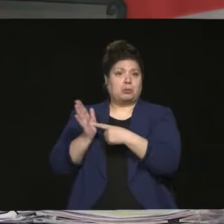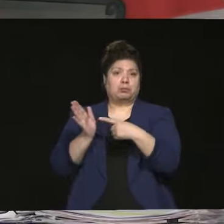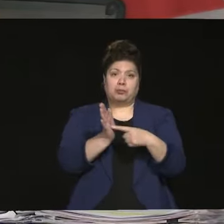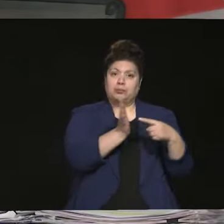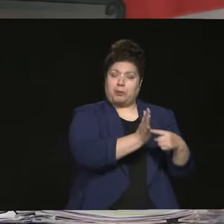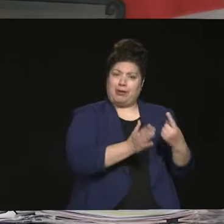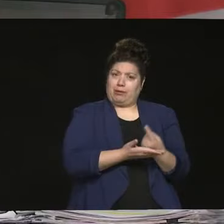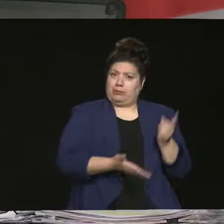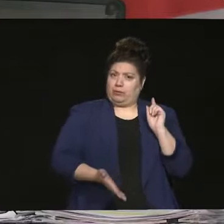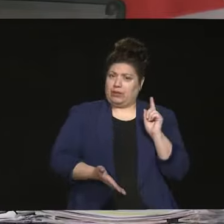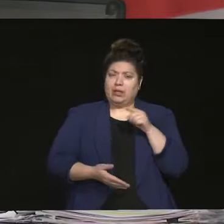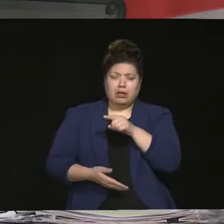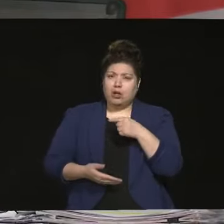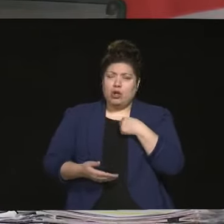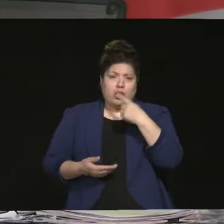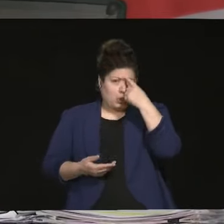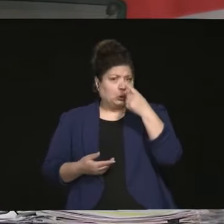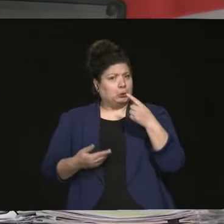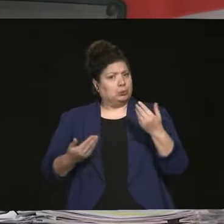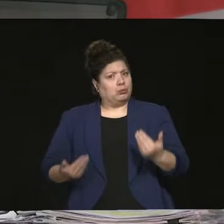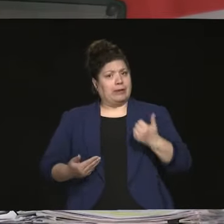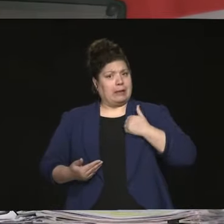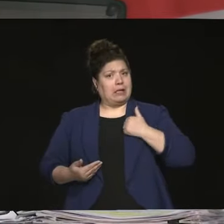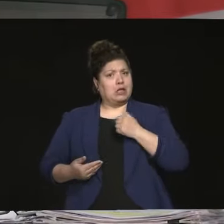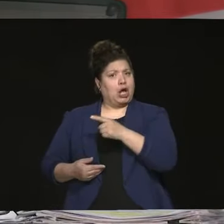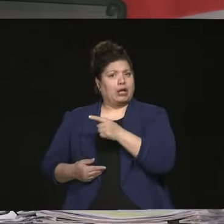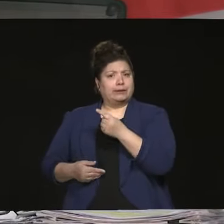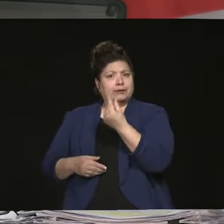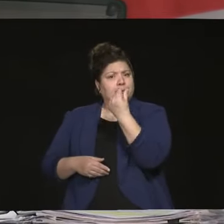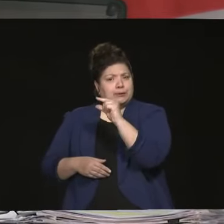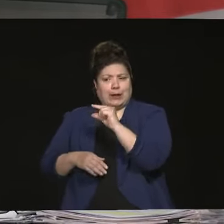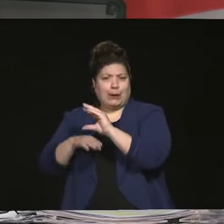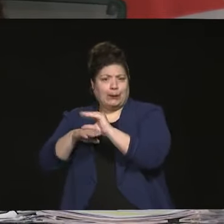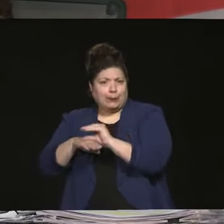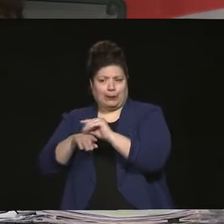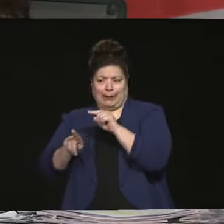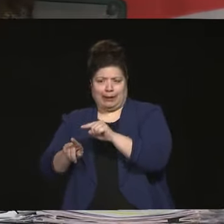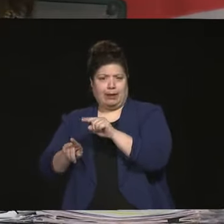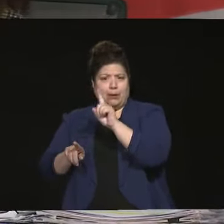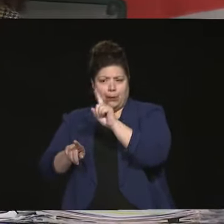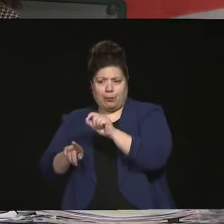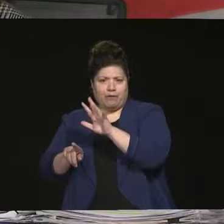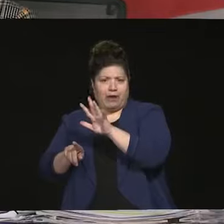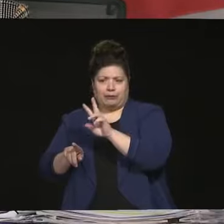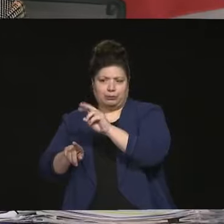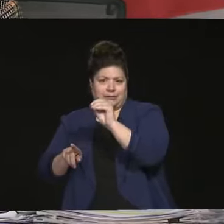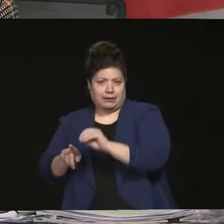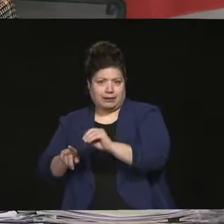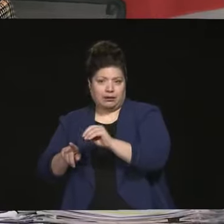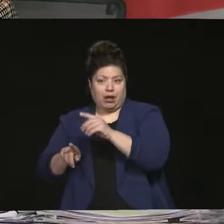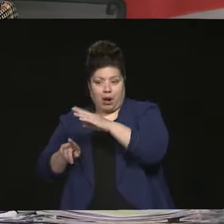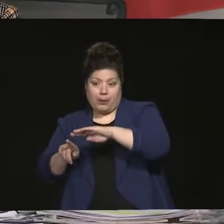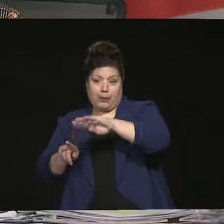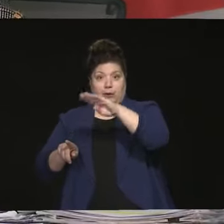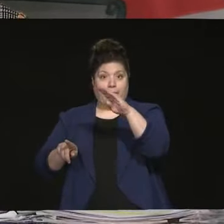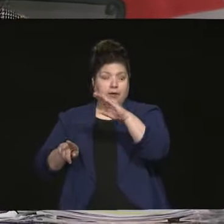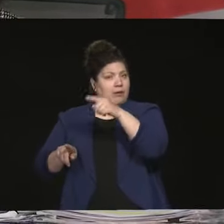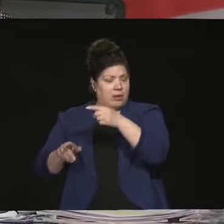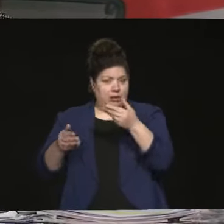the 2.5% curve. So given today's numbers, which curve do we now seem to be